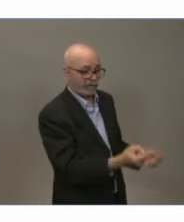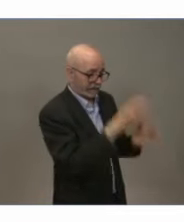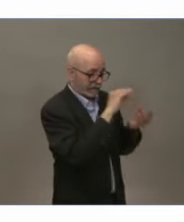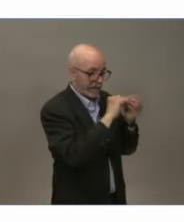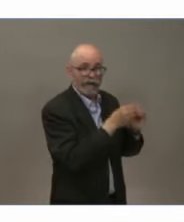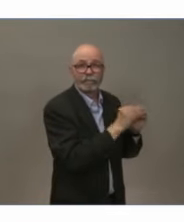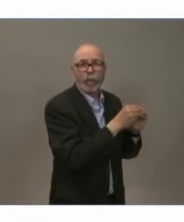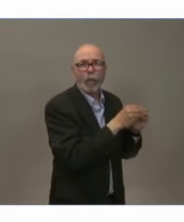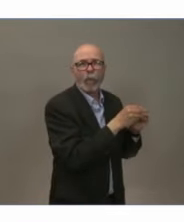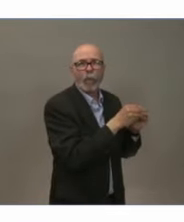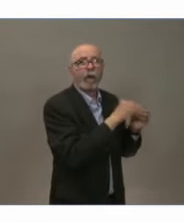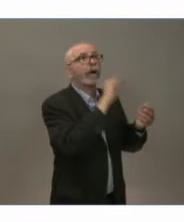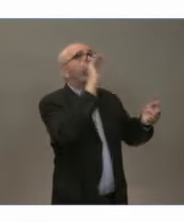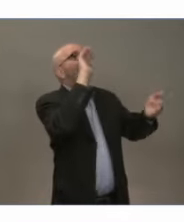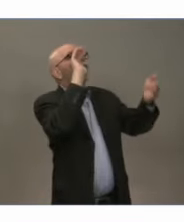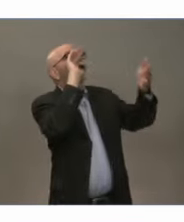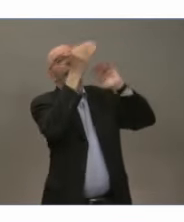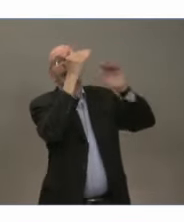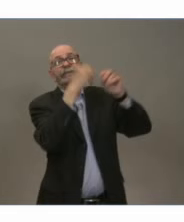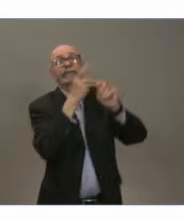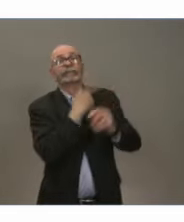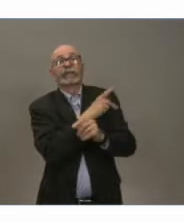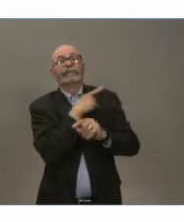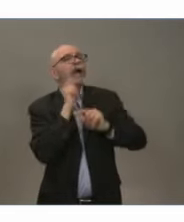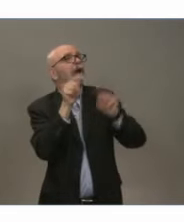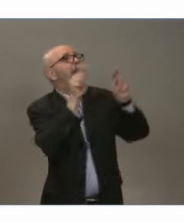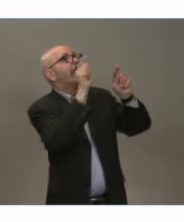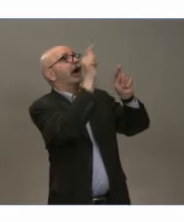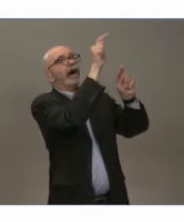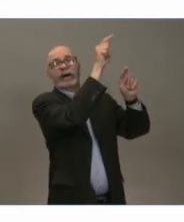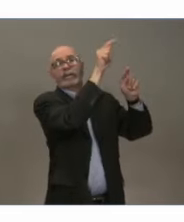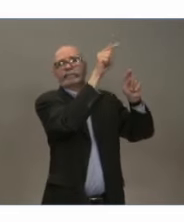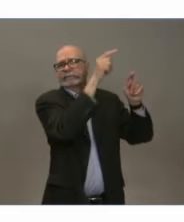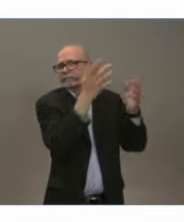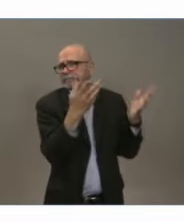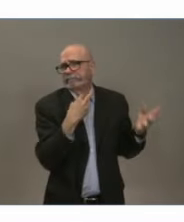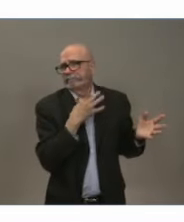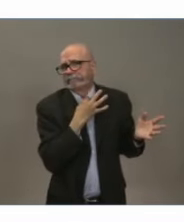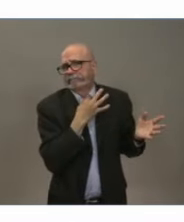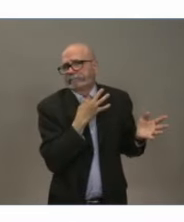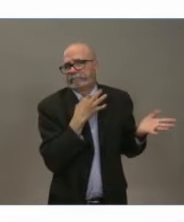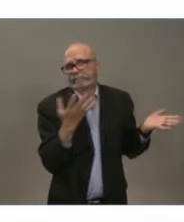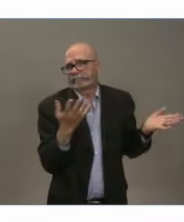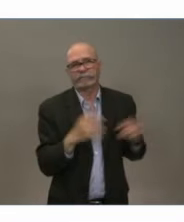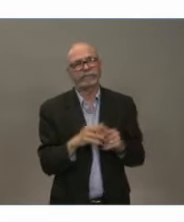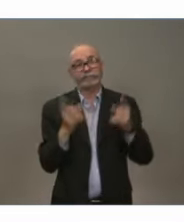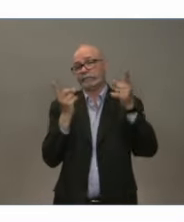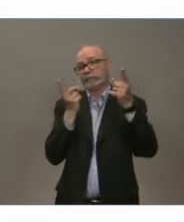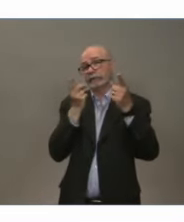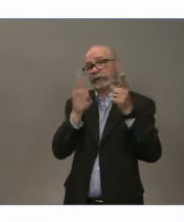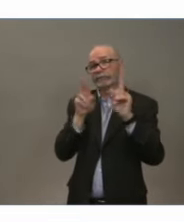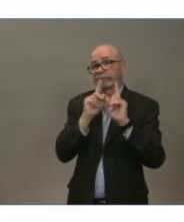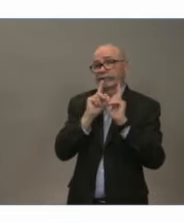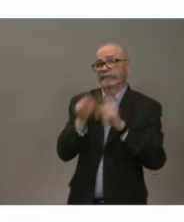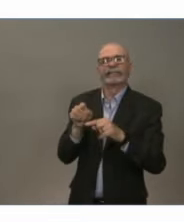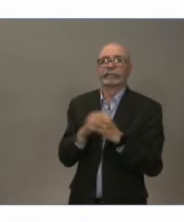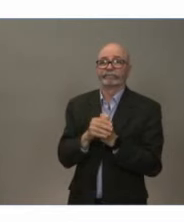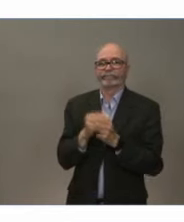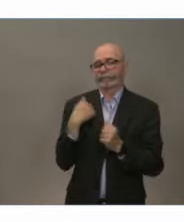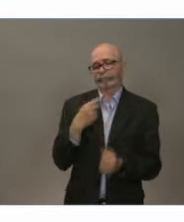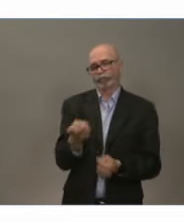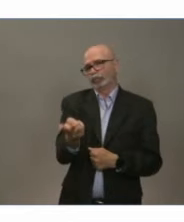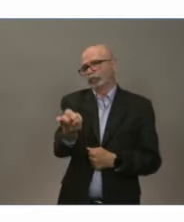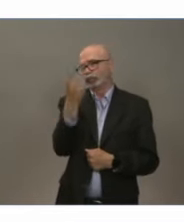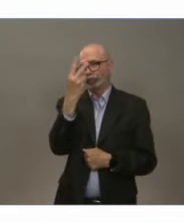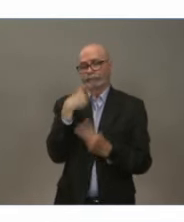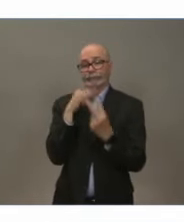region. So there are one, as I said, we got two what I was going to call areas of the most concern. We